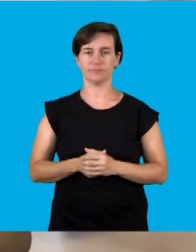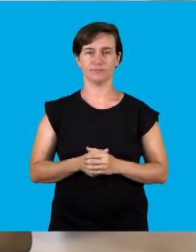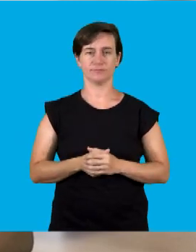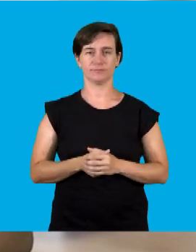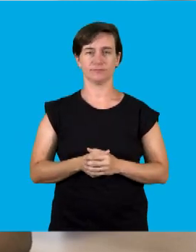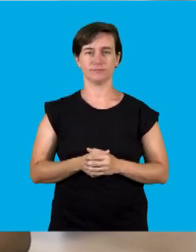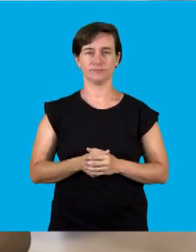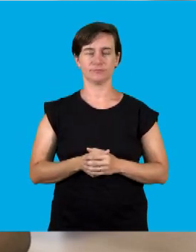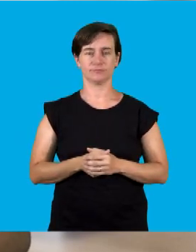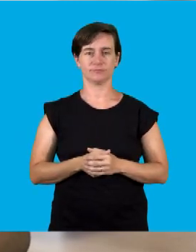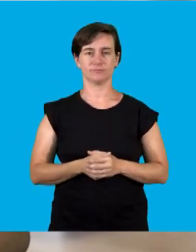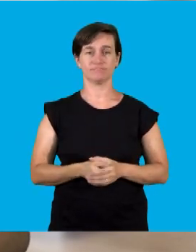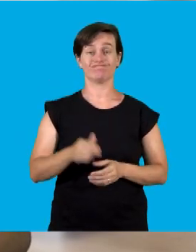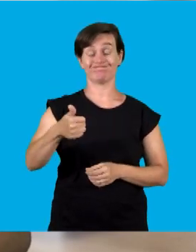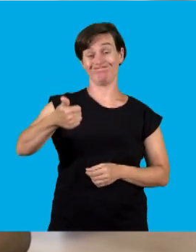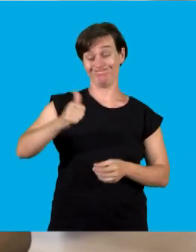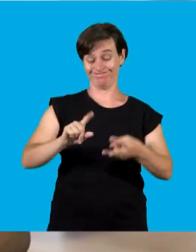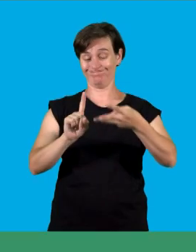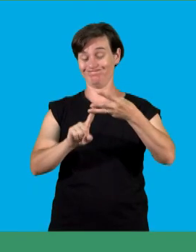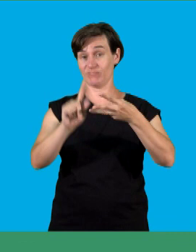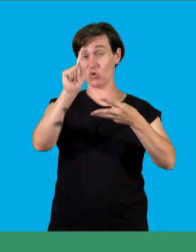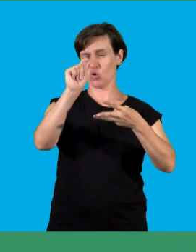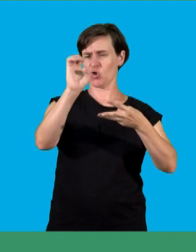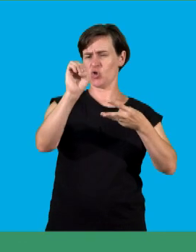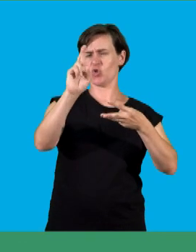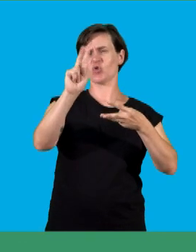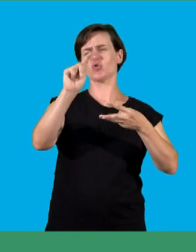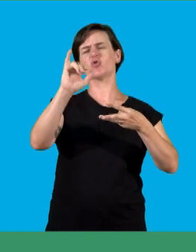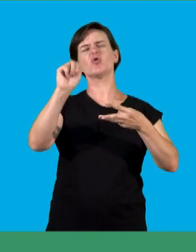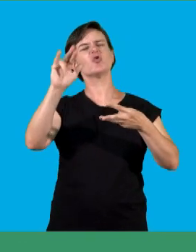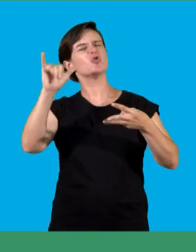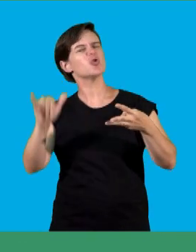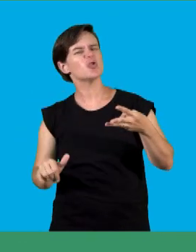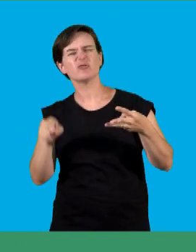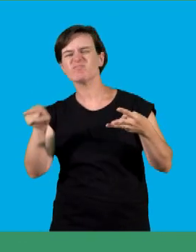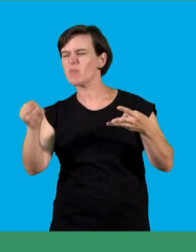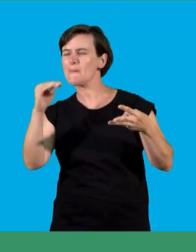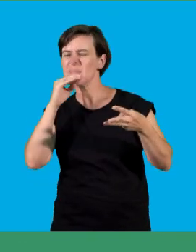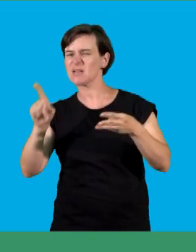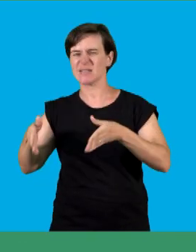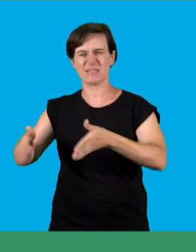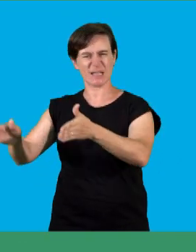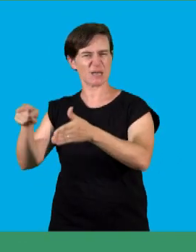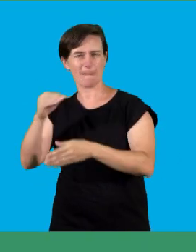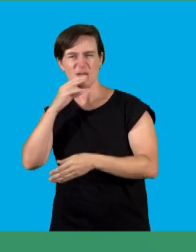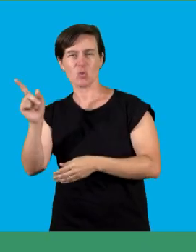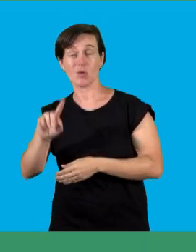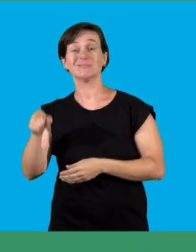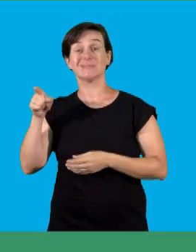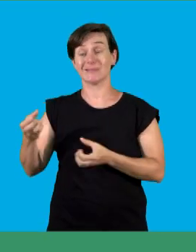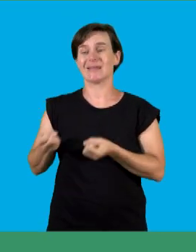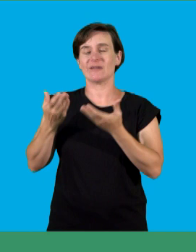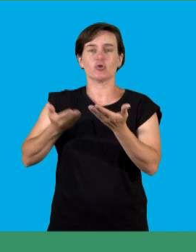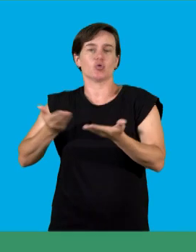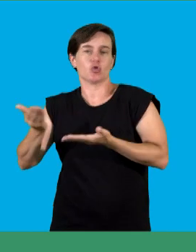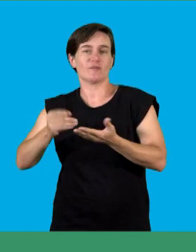Let's move on to the tertiary sector. The meaning of the tertiary sector, it refers to industries that offer